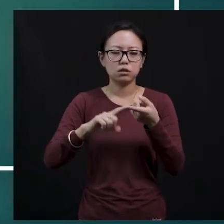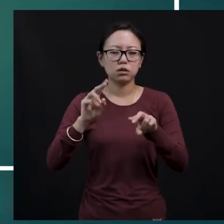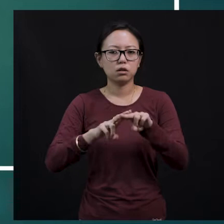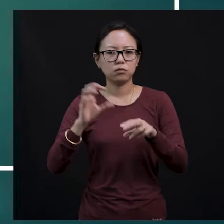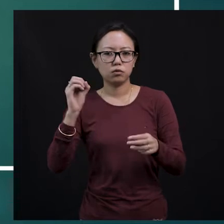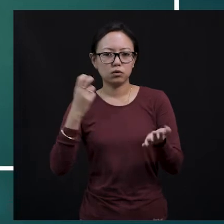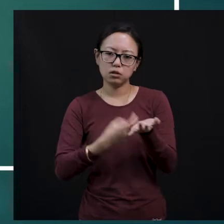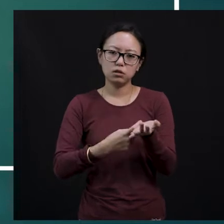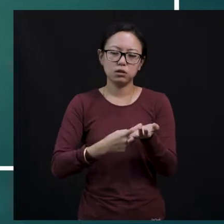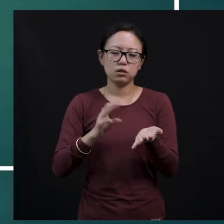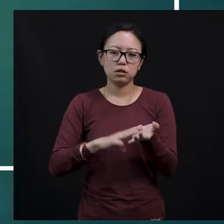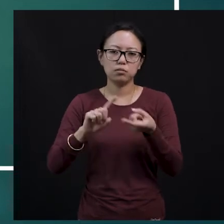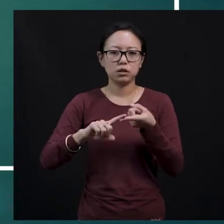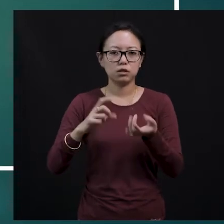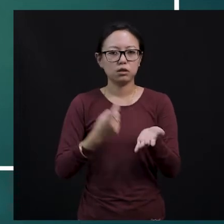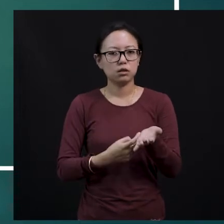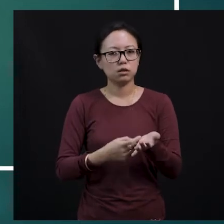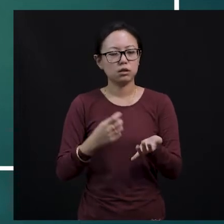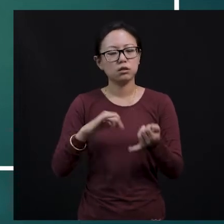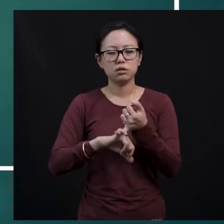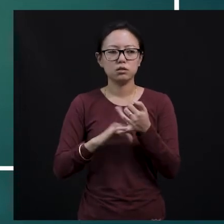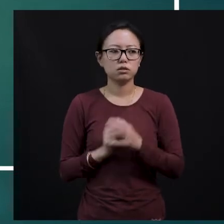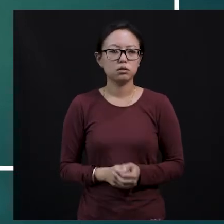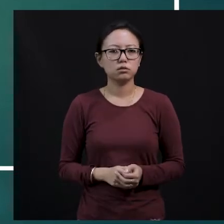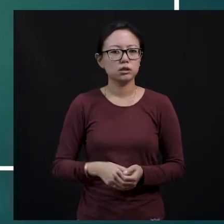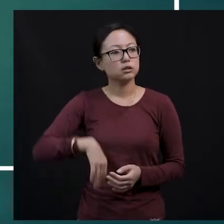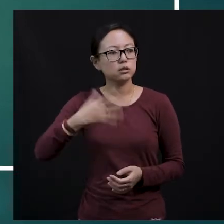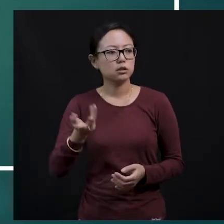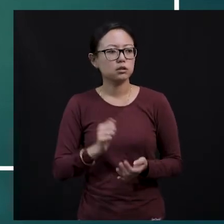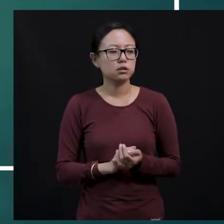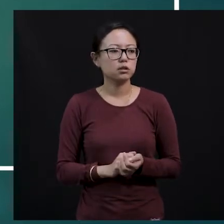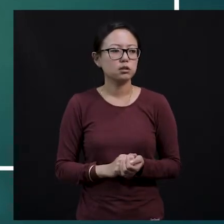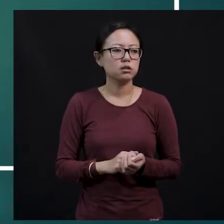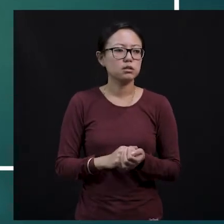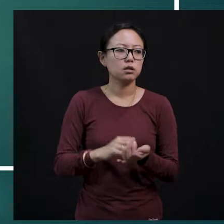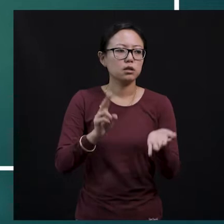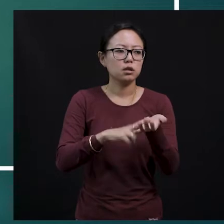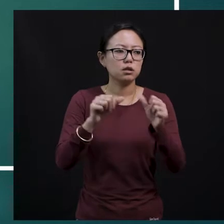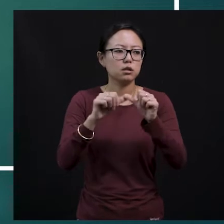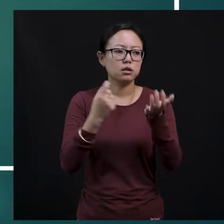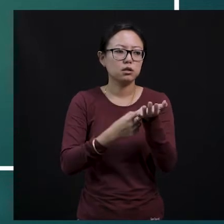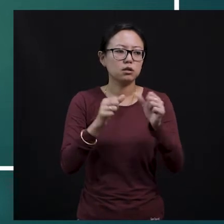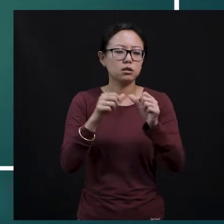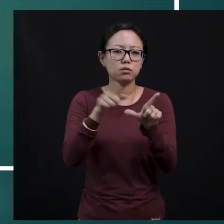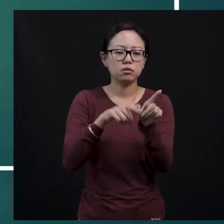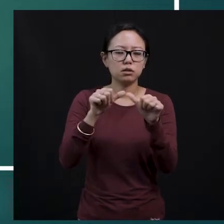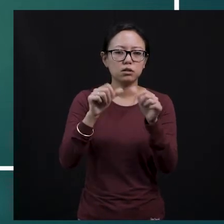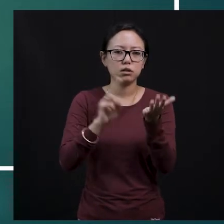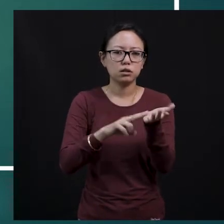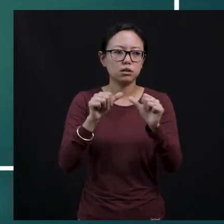more. So the next one is Sri Narayan Guru. Sri Narayan Guru was one of the greatest reformers of